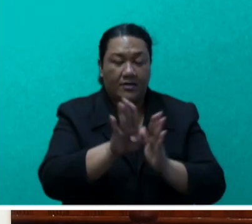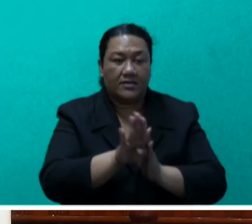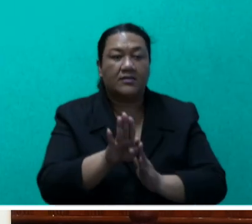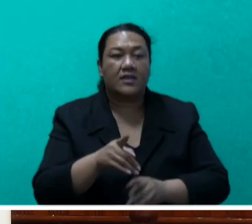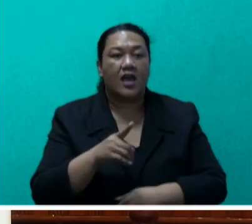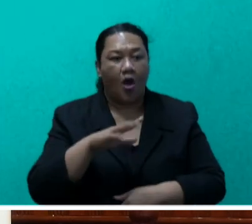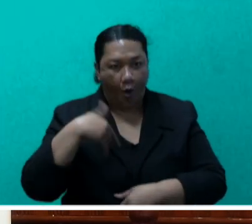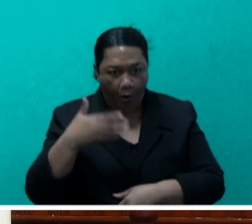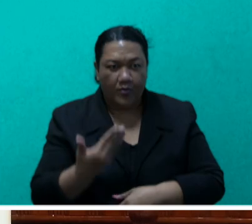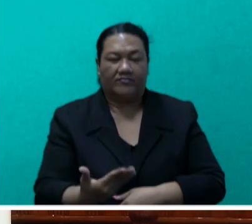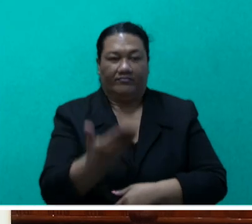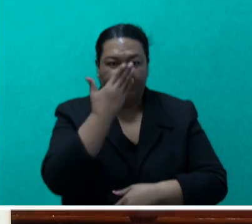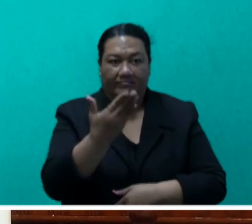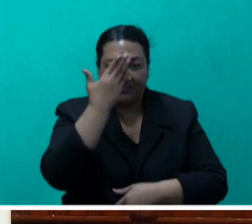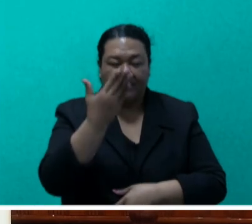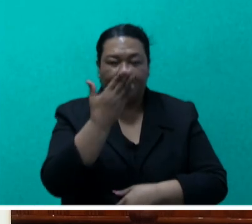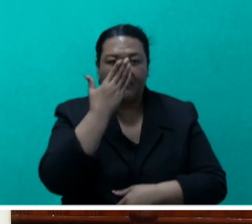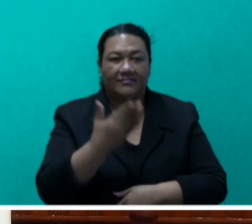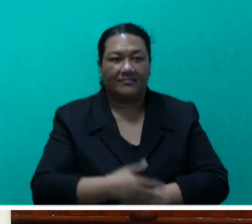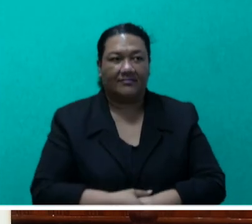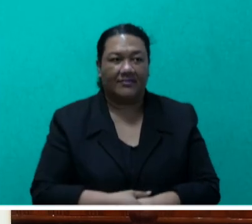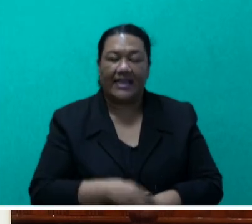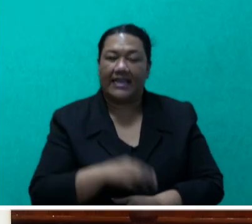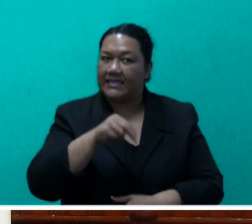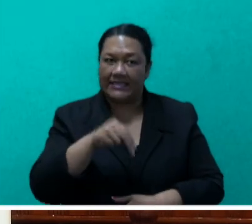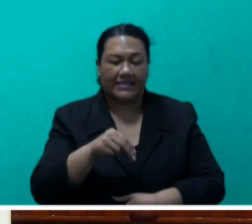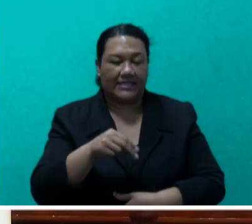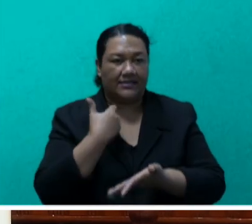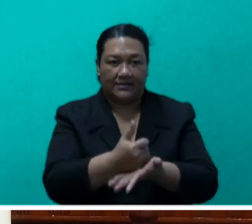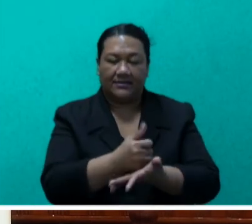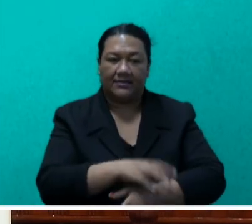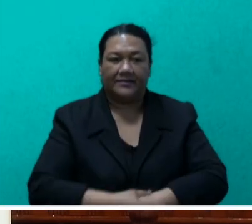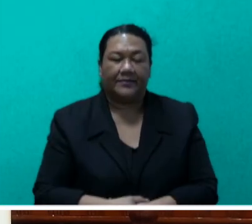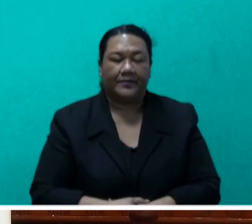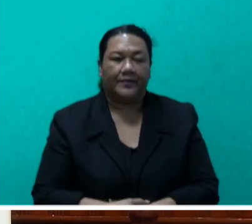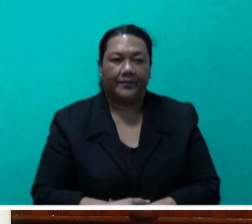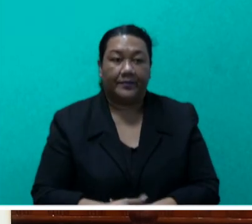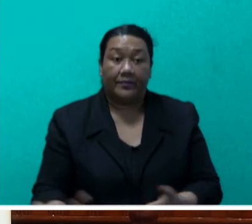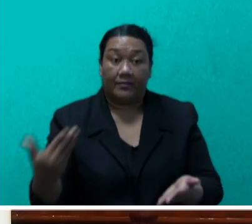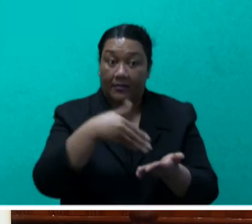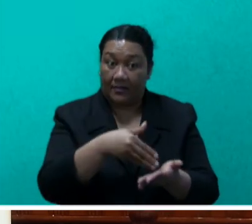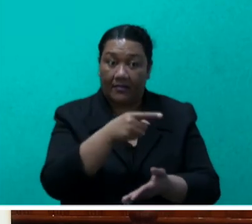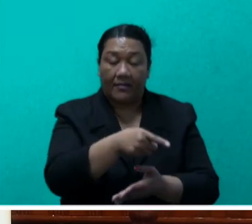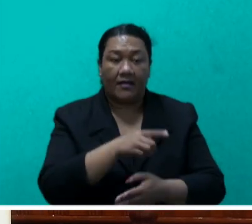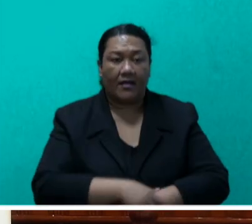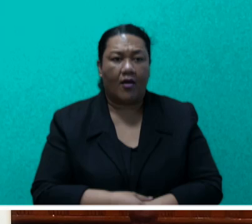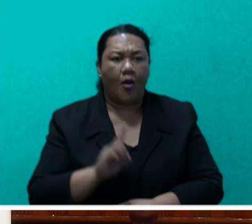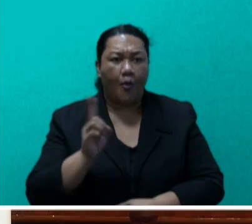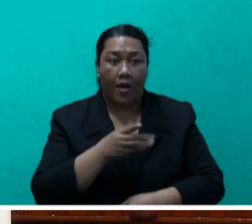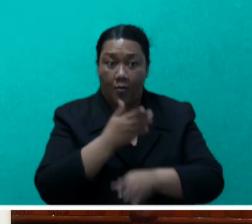hoc and piecemeal assistance. In addition, these efforts fall